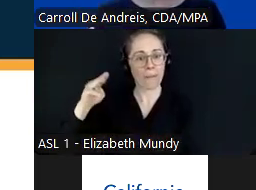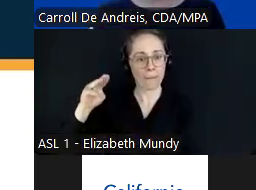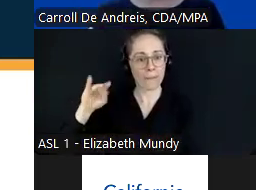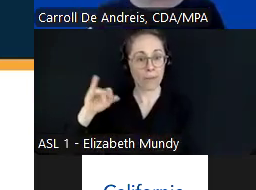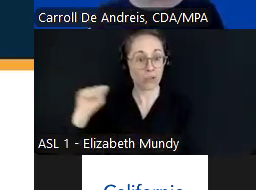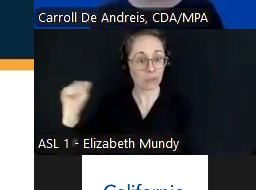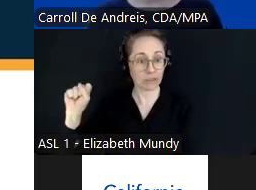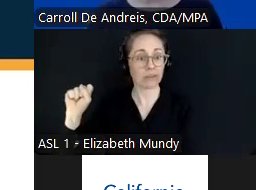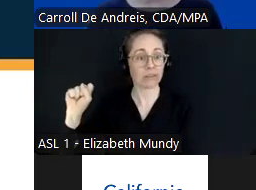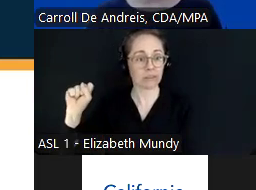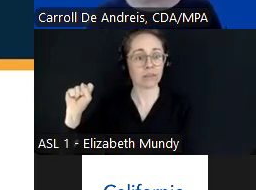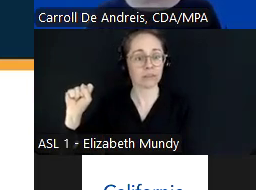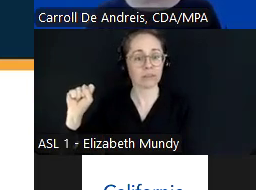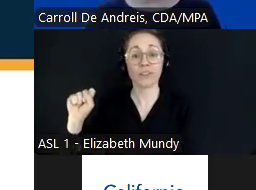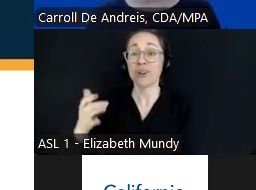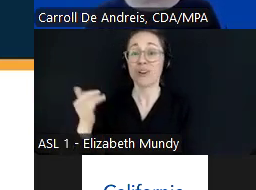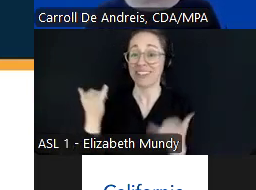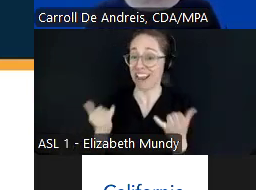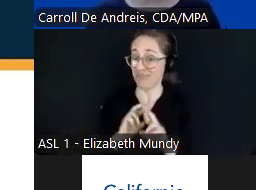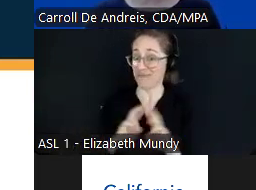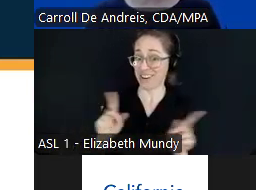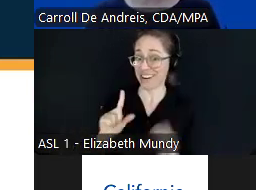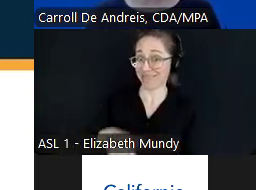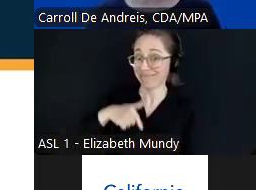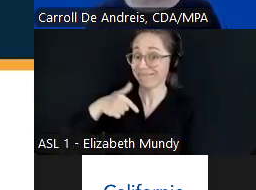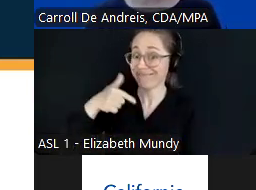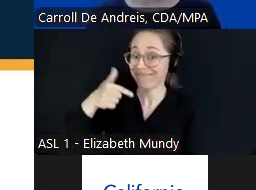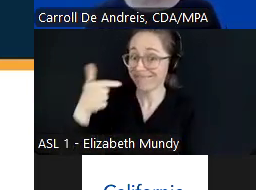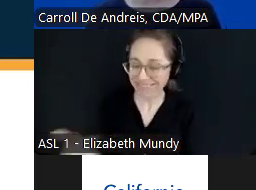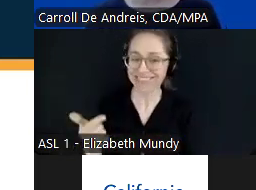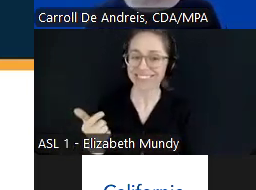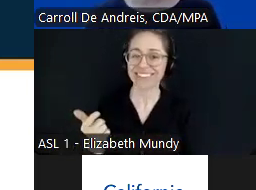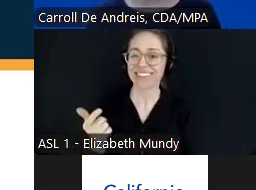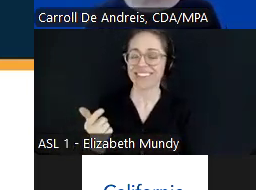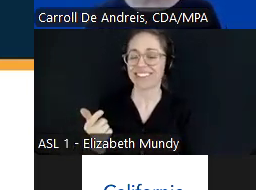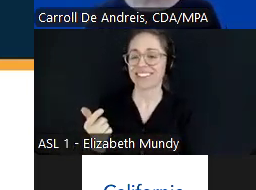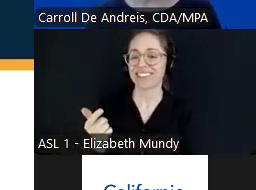ado, I will turn it over to our